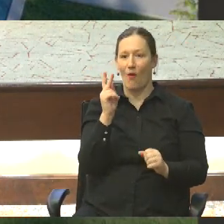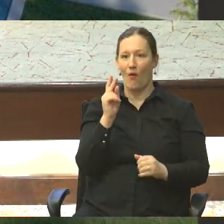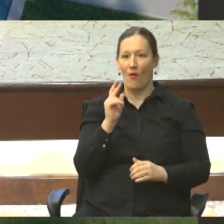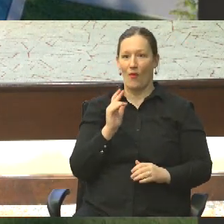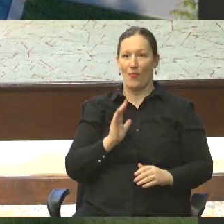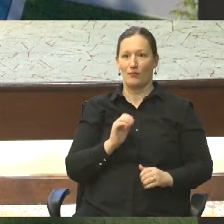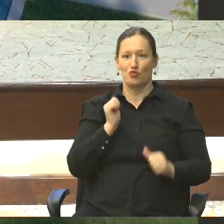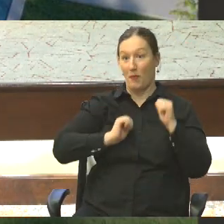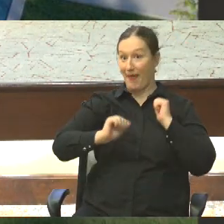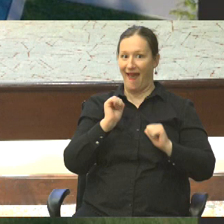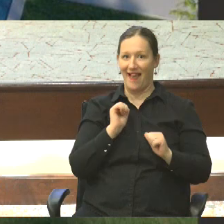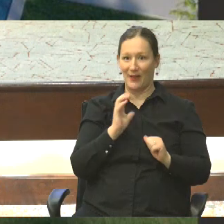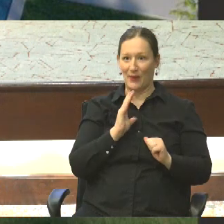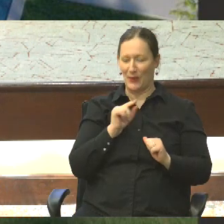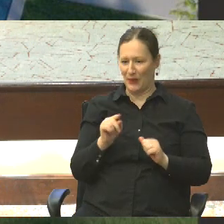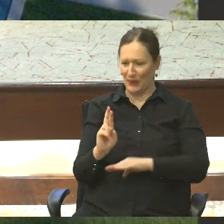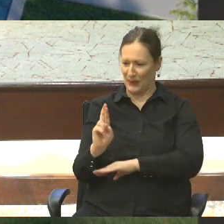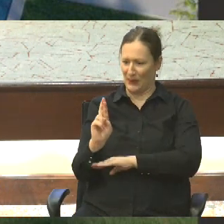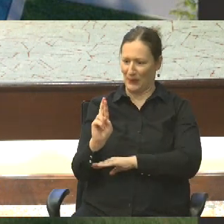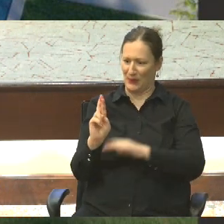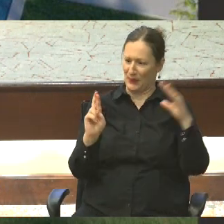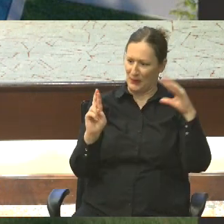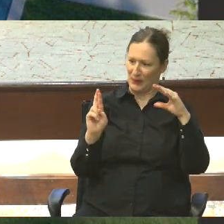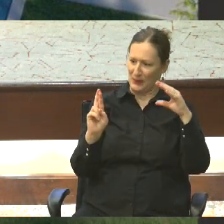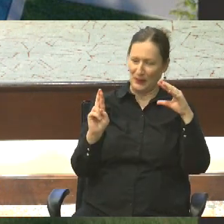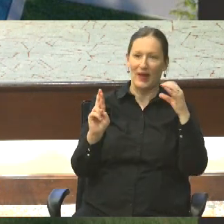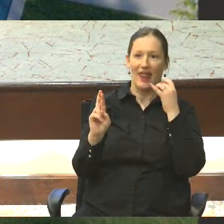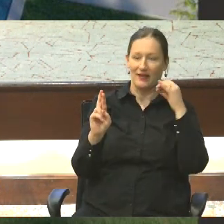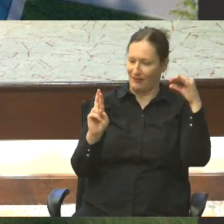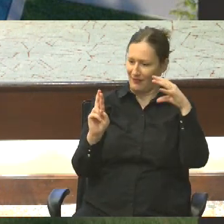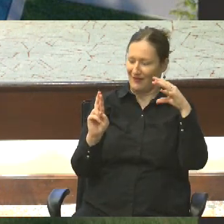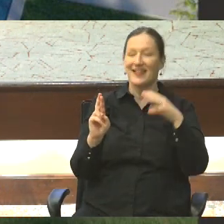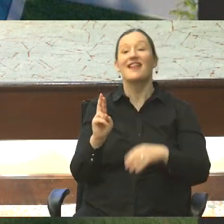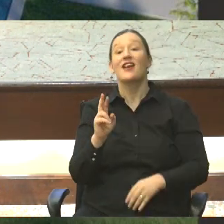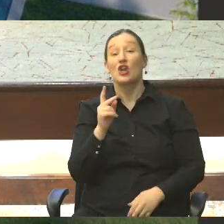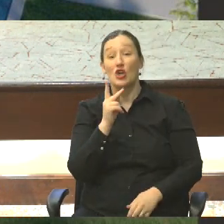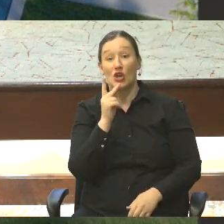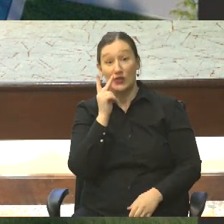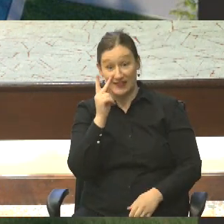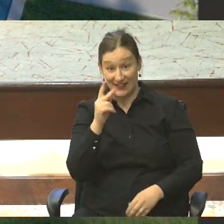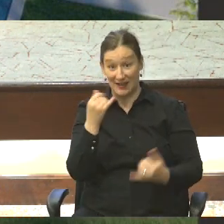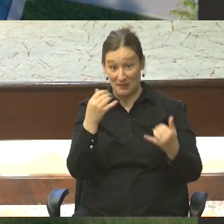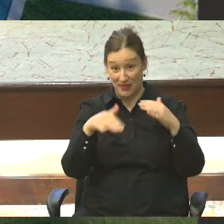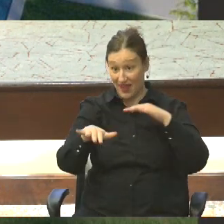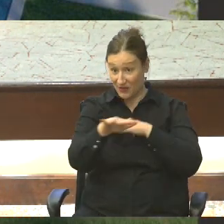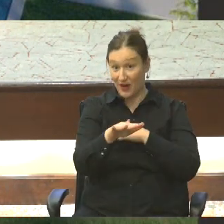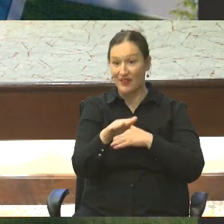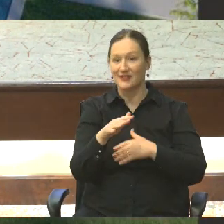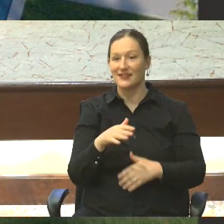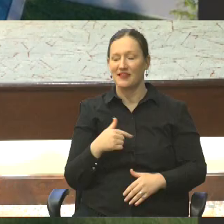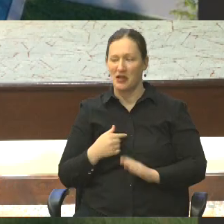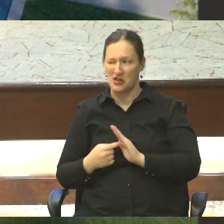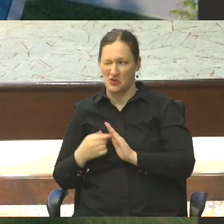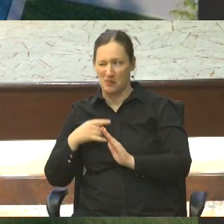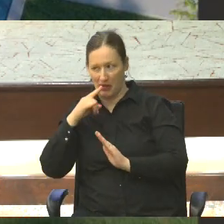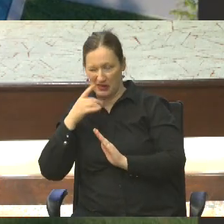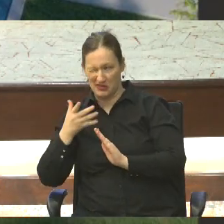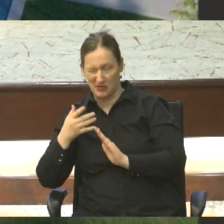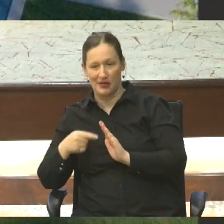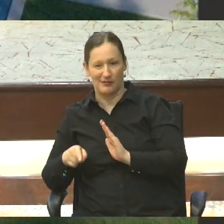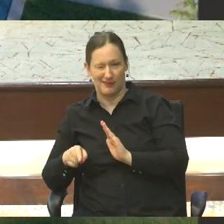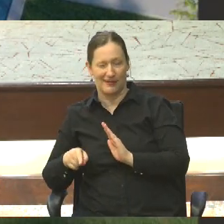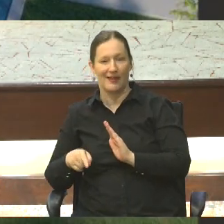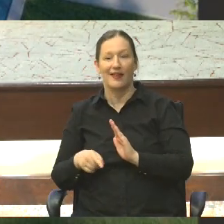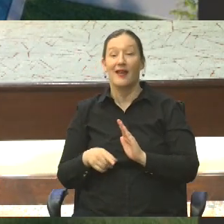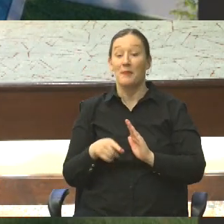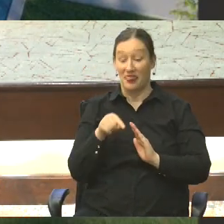piece. But most of all, when you look at playgrounds, and I gave a sneak peek to my kids at home, of all